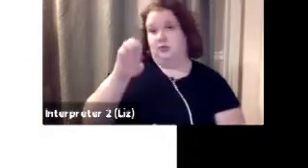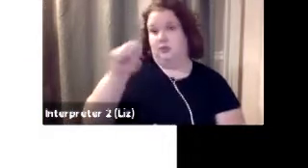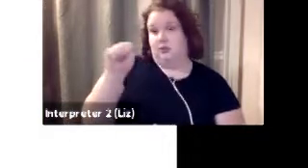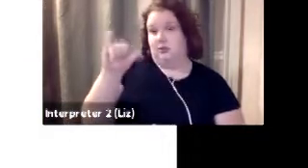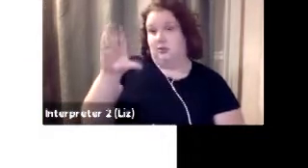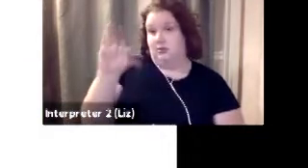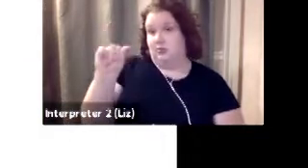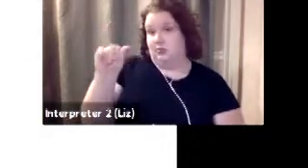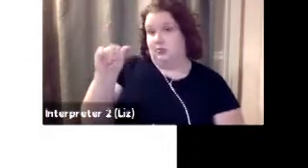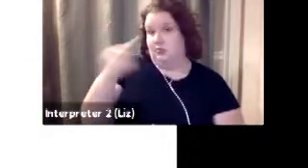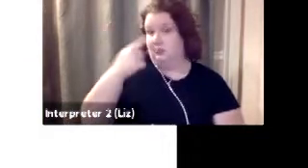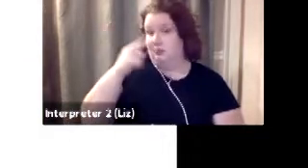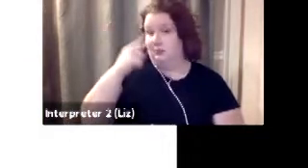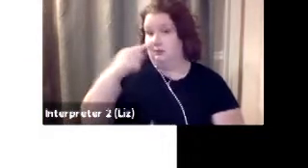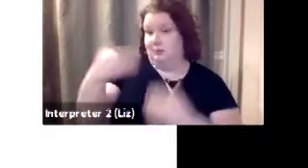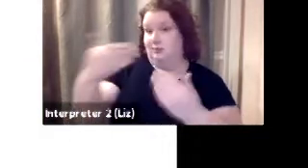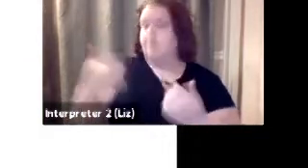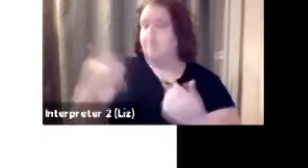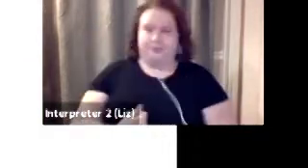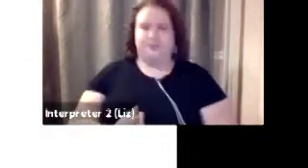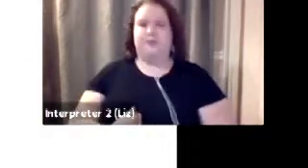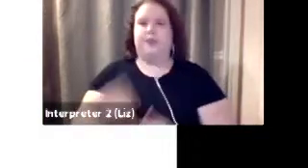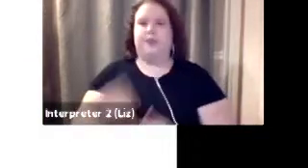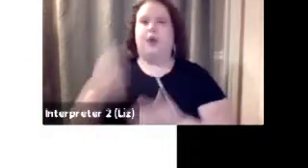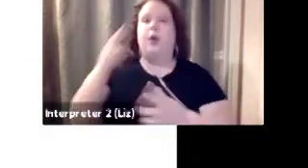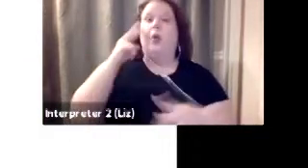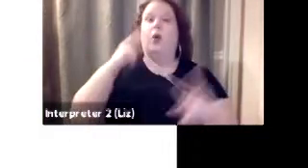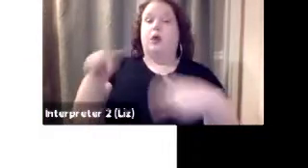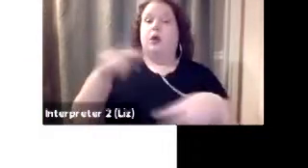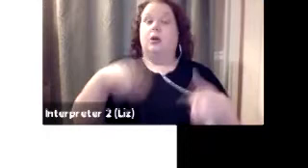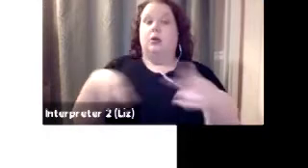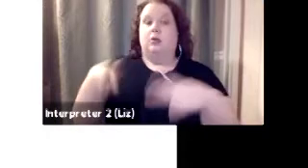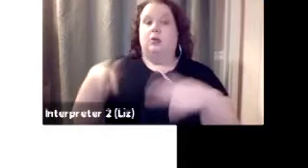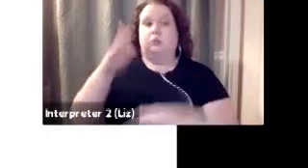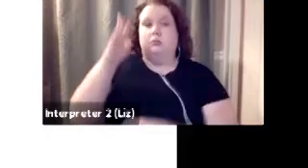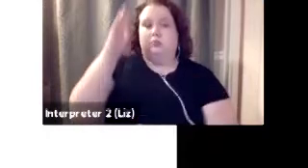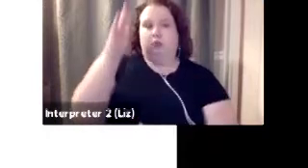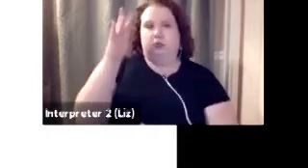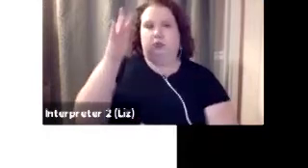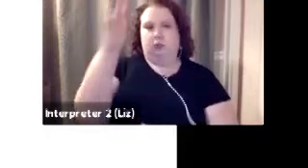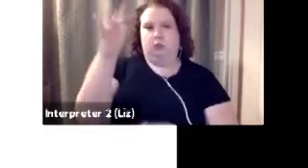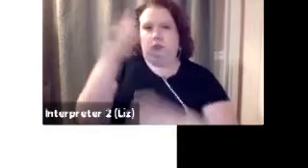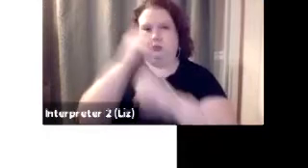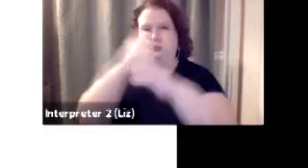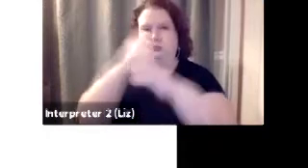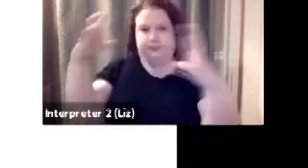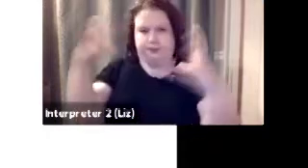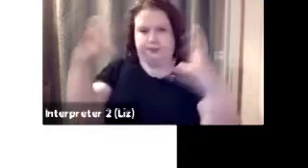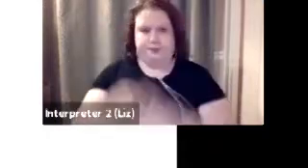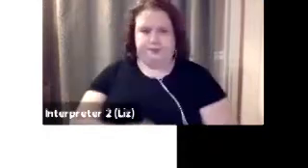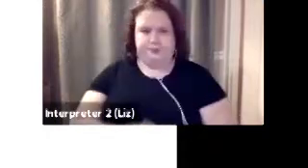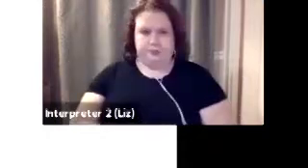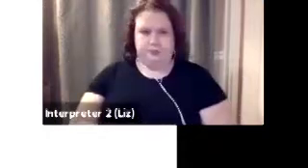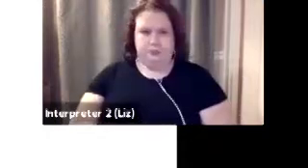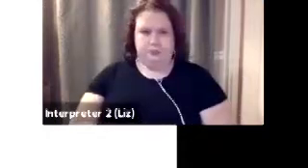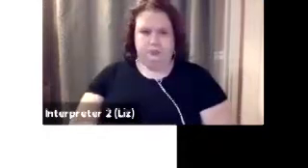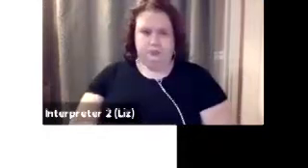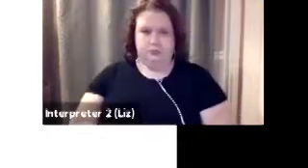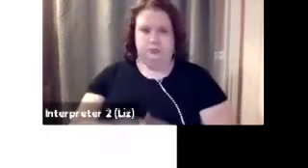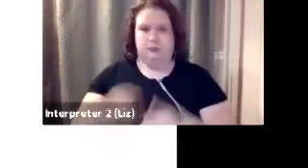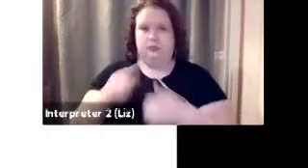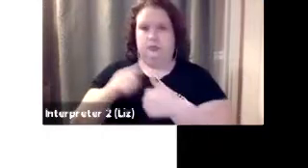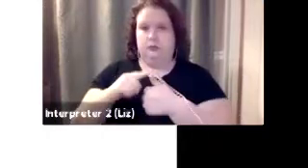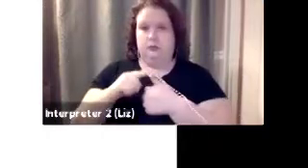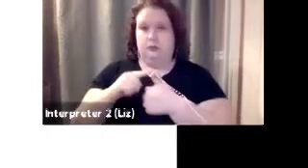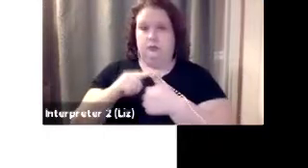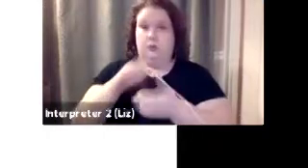And so what we've looked at, uh, for that long-term vision for the facility master plan is first is that we want